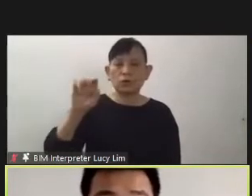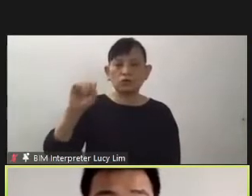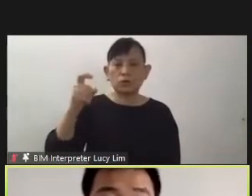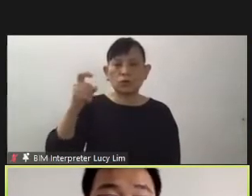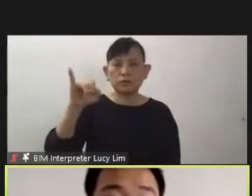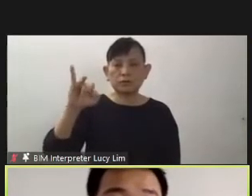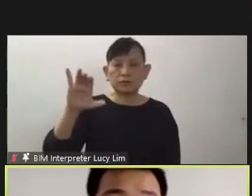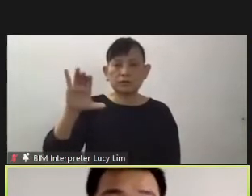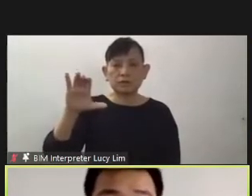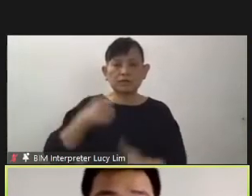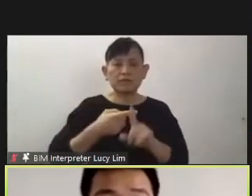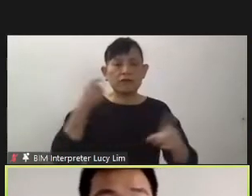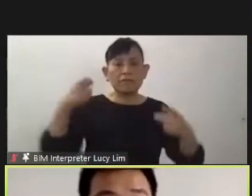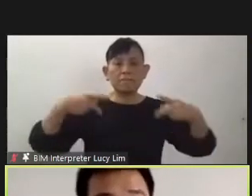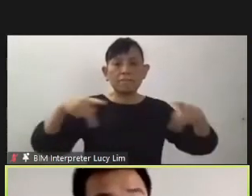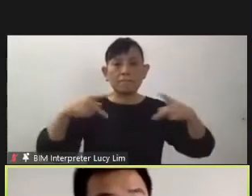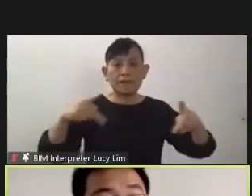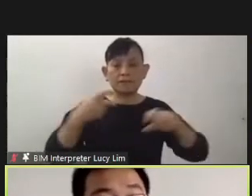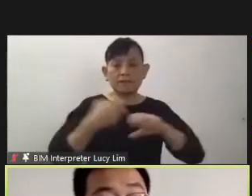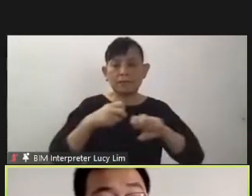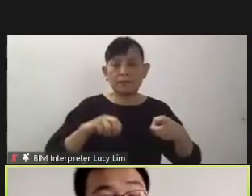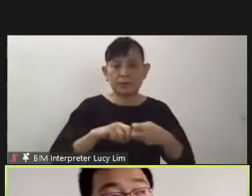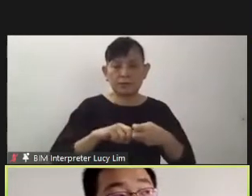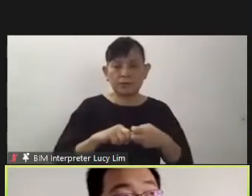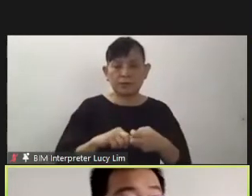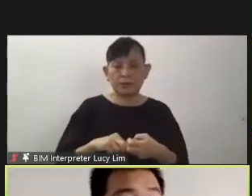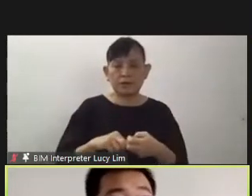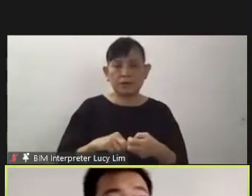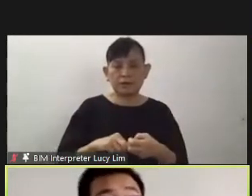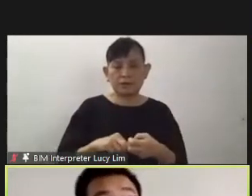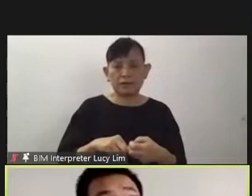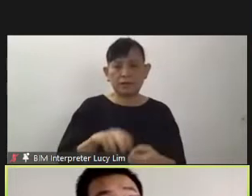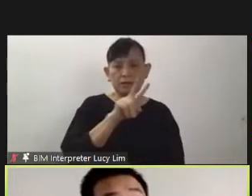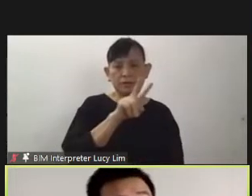plastic problem. Okay, so in